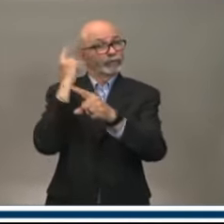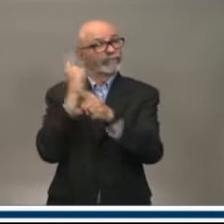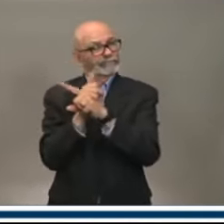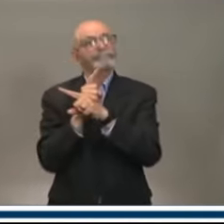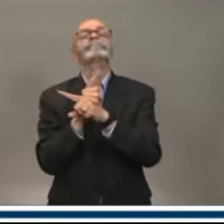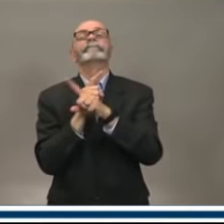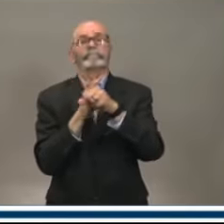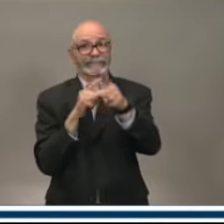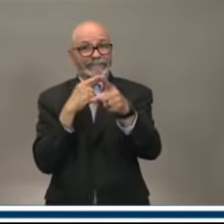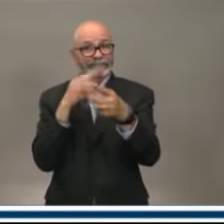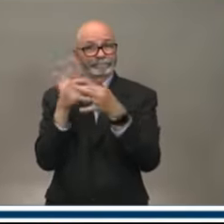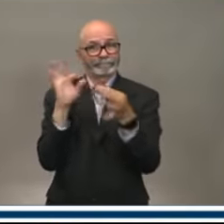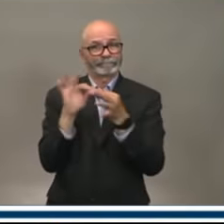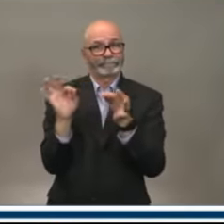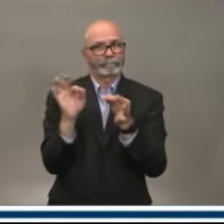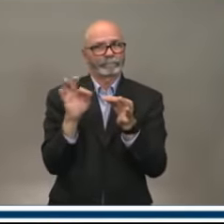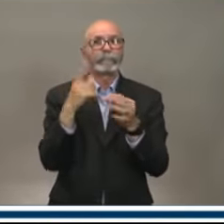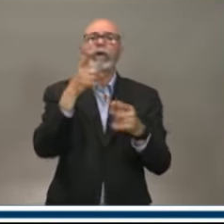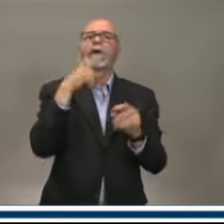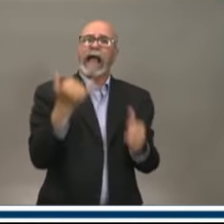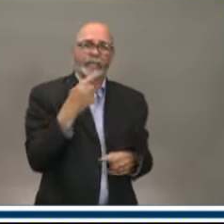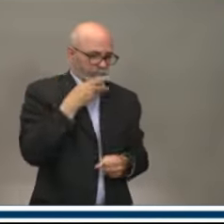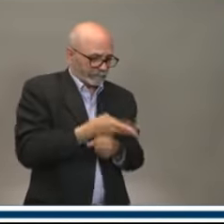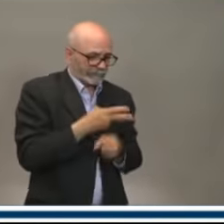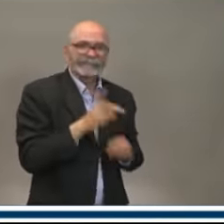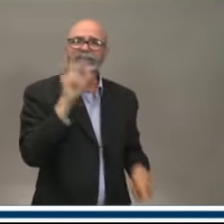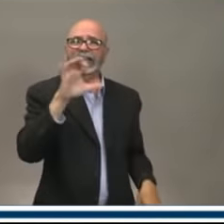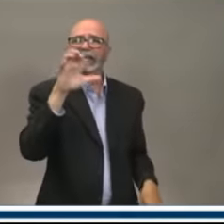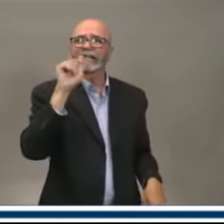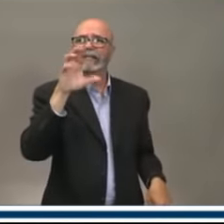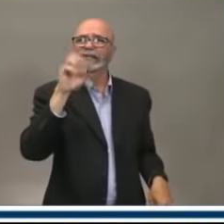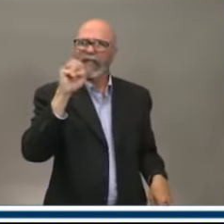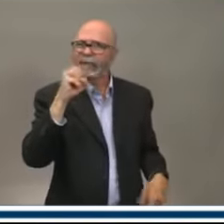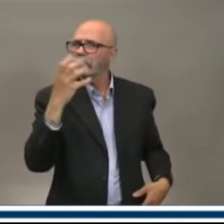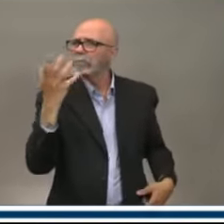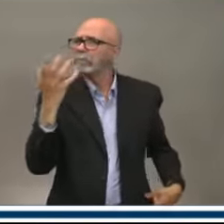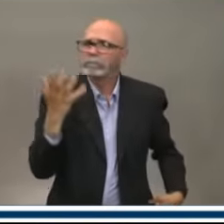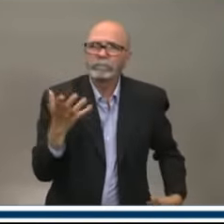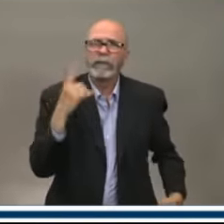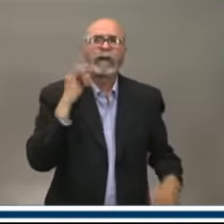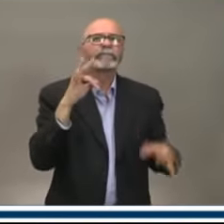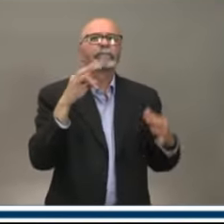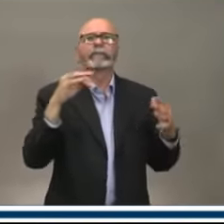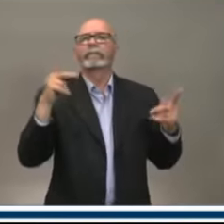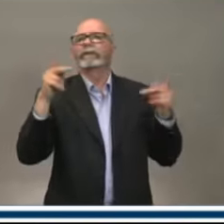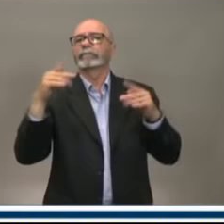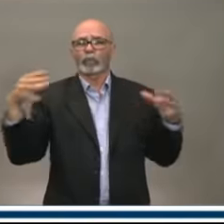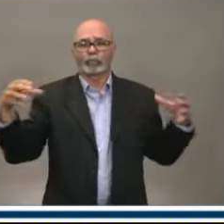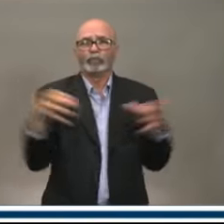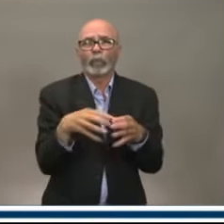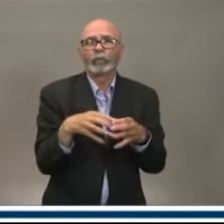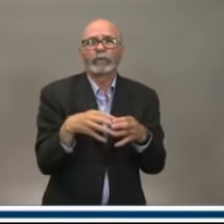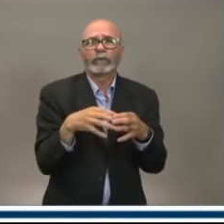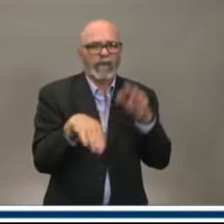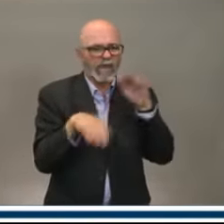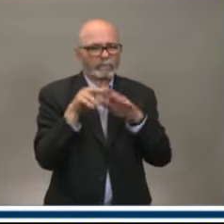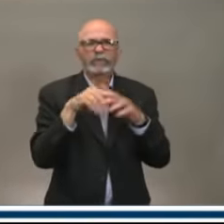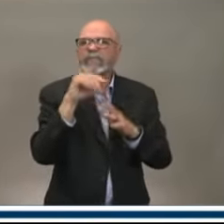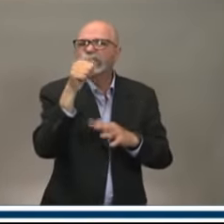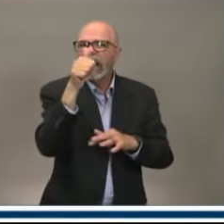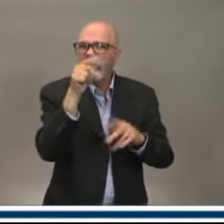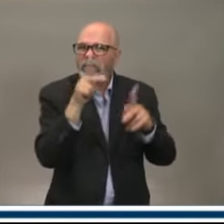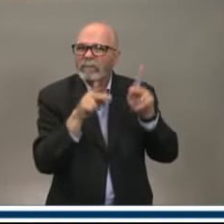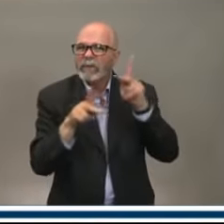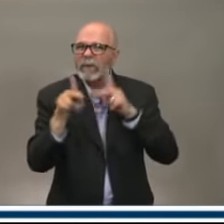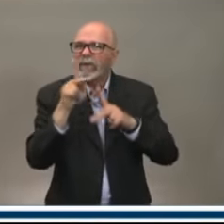that you'll likely have for public gatherings, which I presume would go to 10 people. They'll obviously, that's what I'm talking about, is the reach out from public